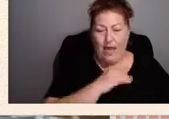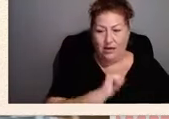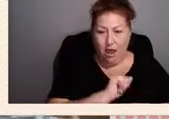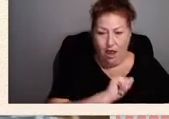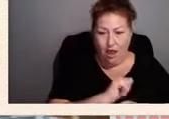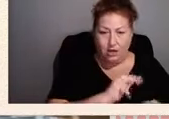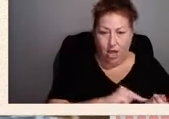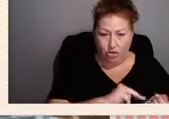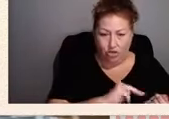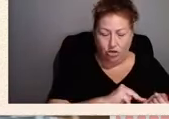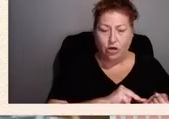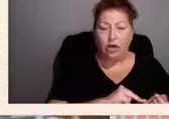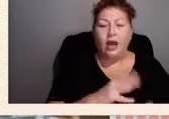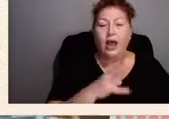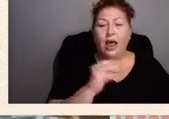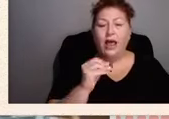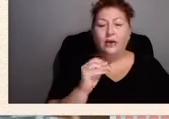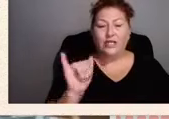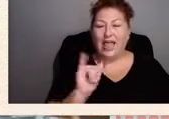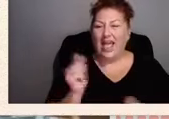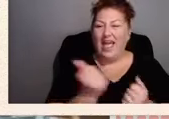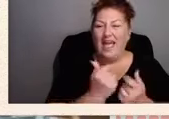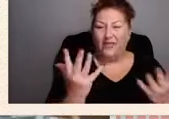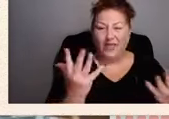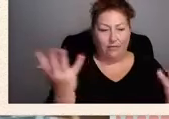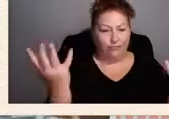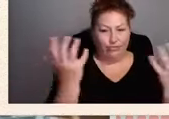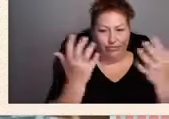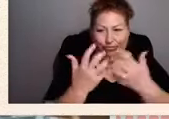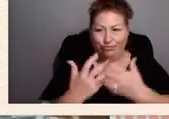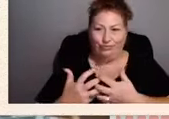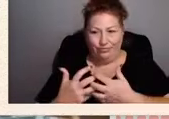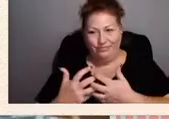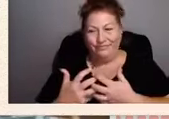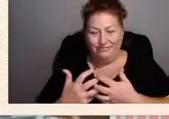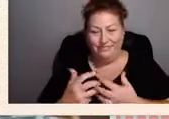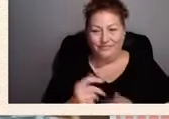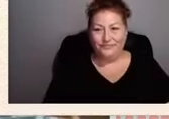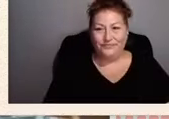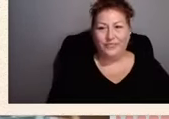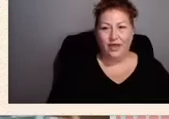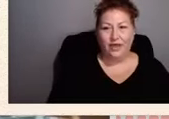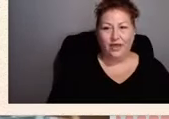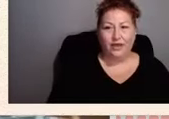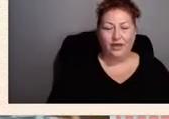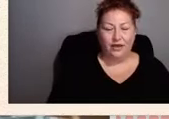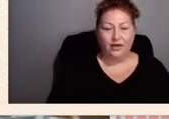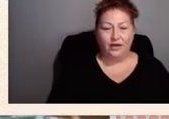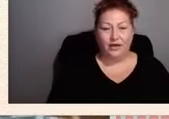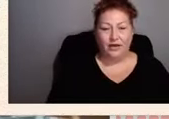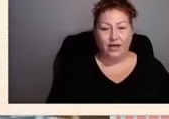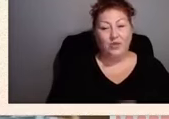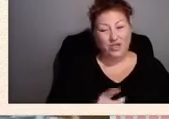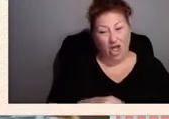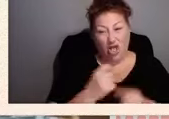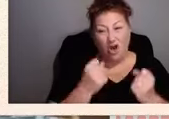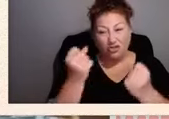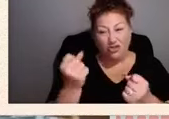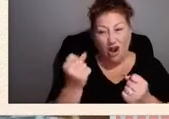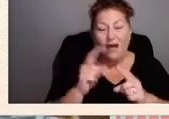like everything had connected the dots. It was a long drive, but it was worth